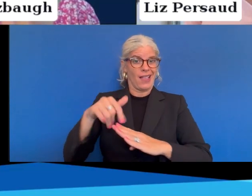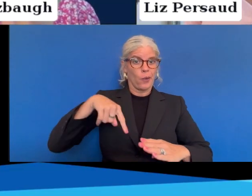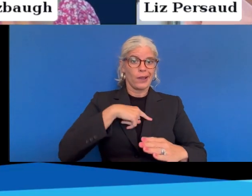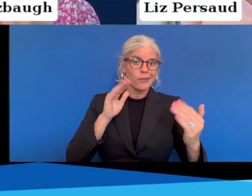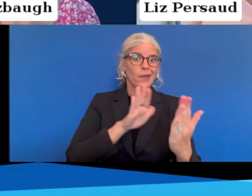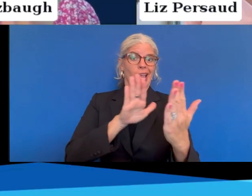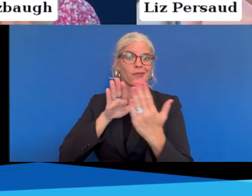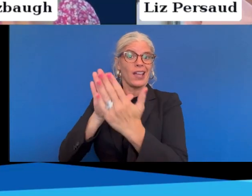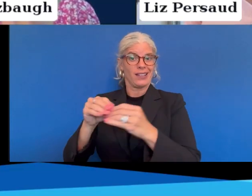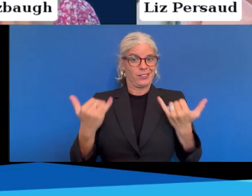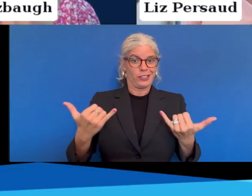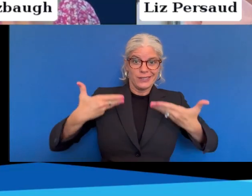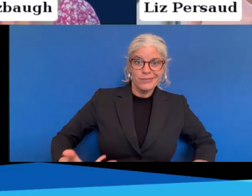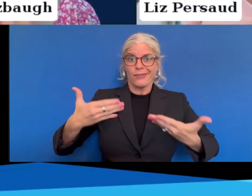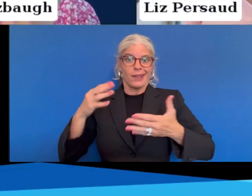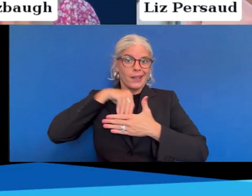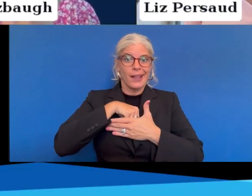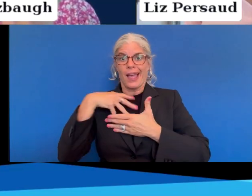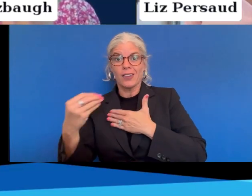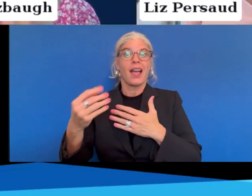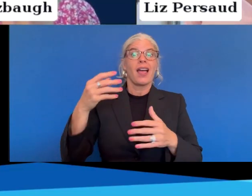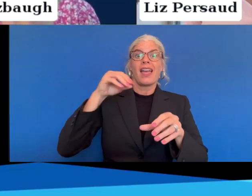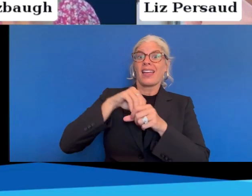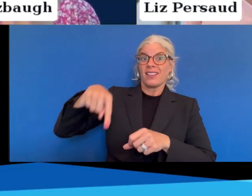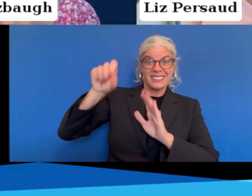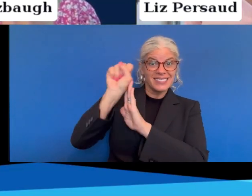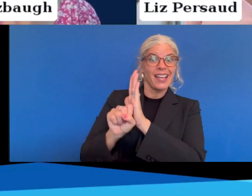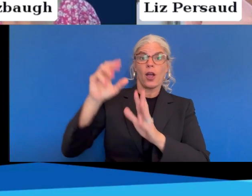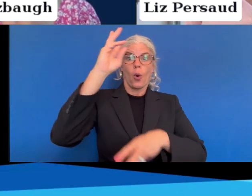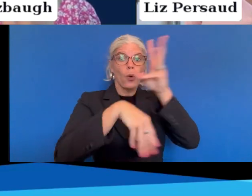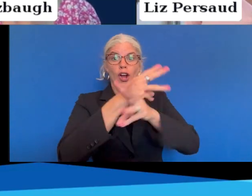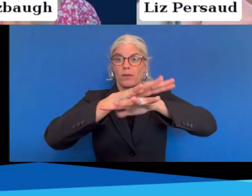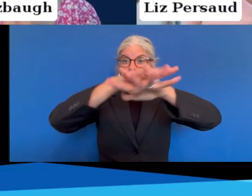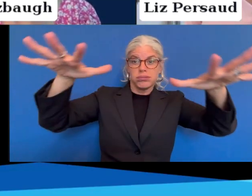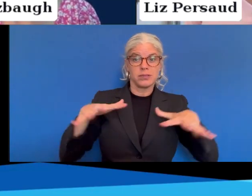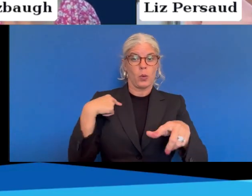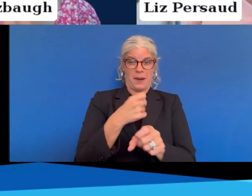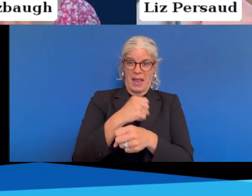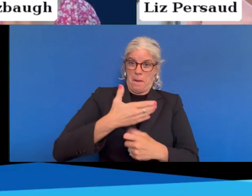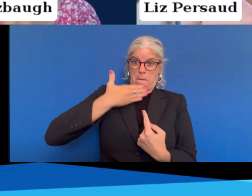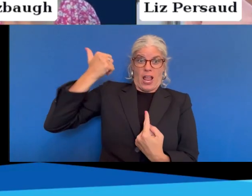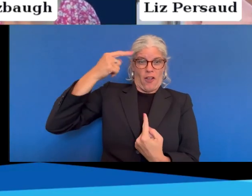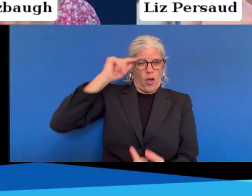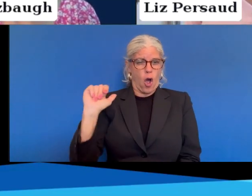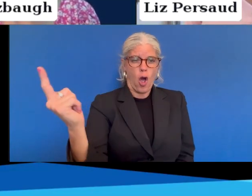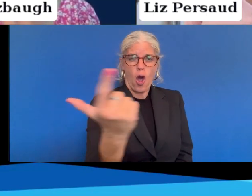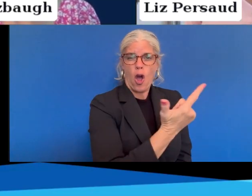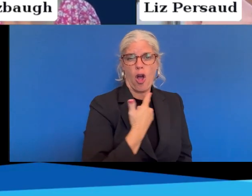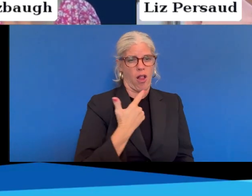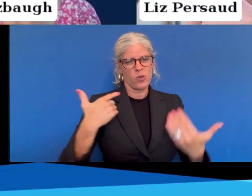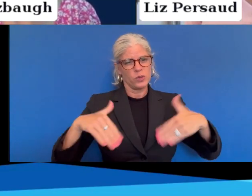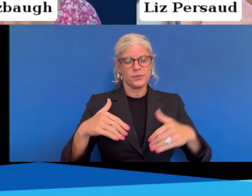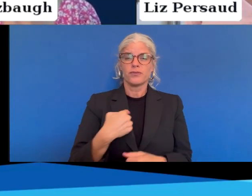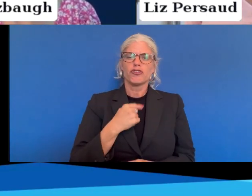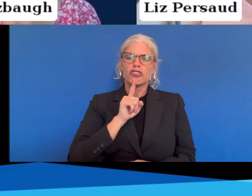disabilities, that if we all work together to help overcome some of the barriers that we